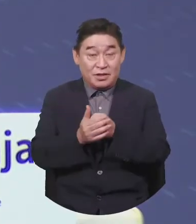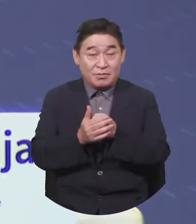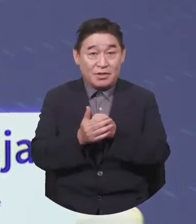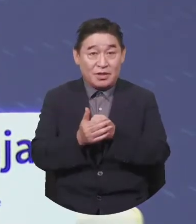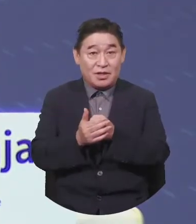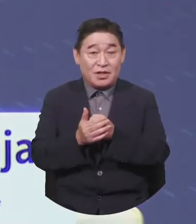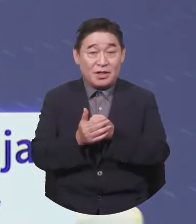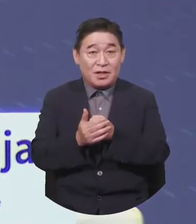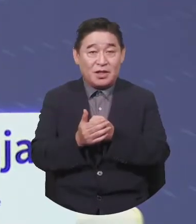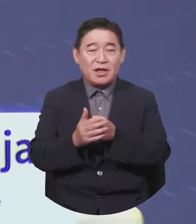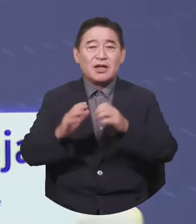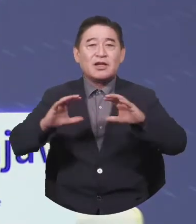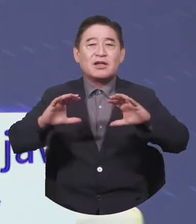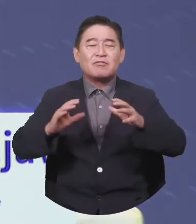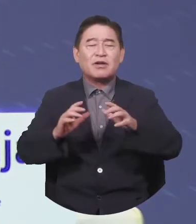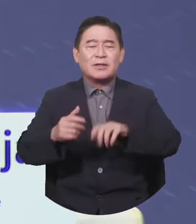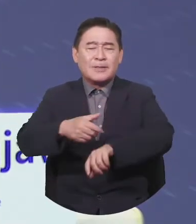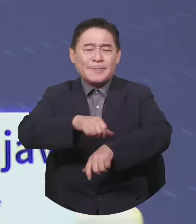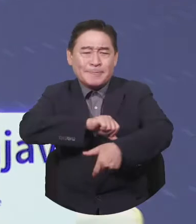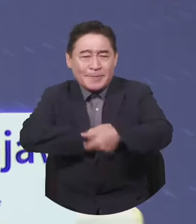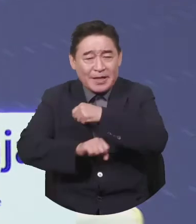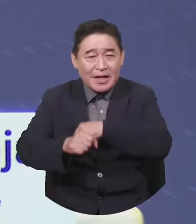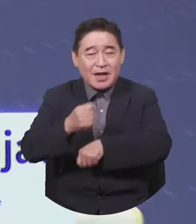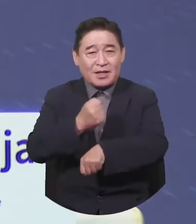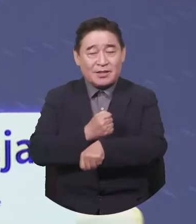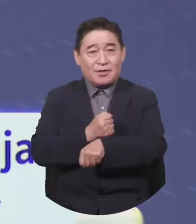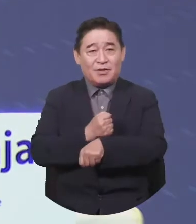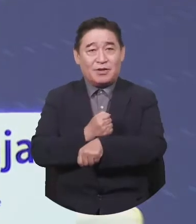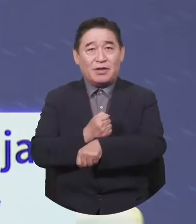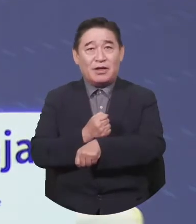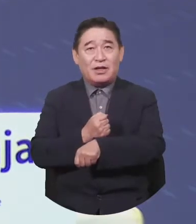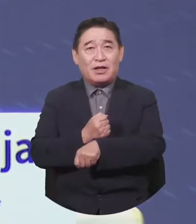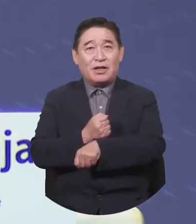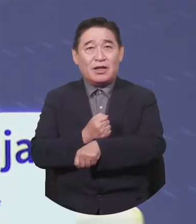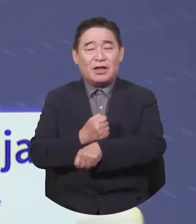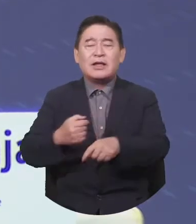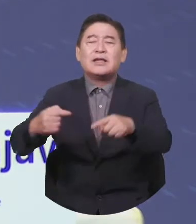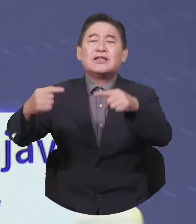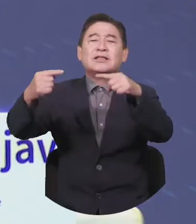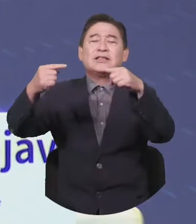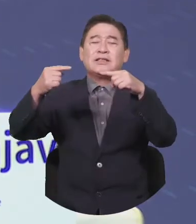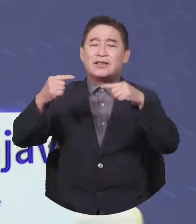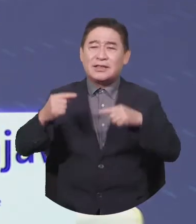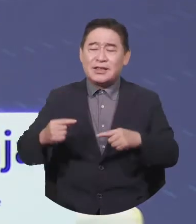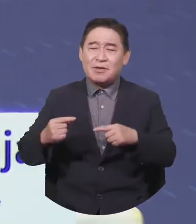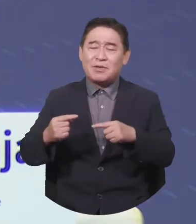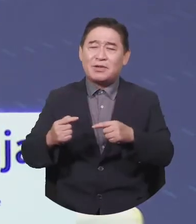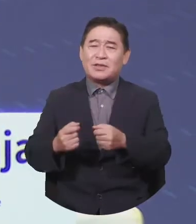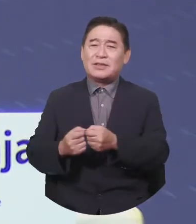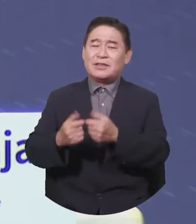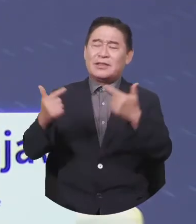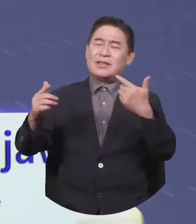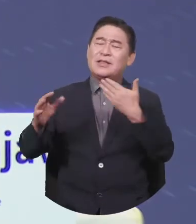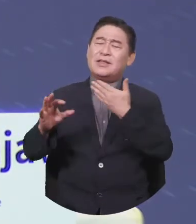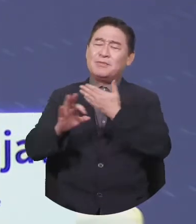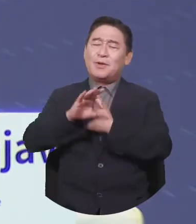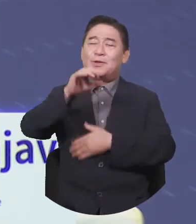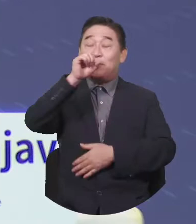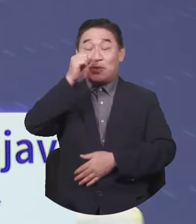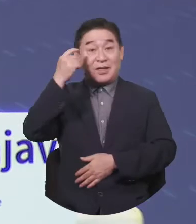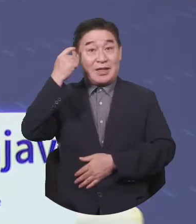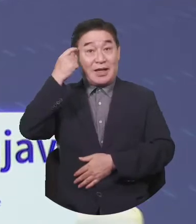arena of the forum of engagement, sharing their experiences, best practices, and knowledge